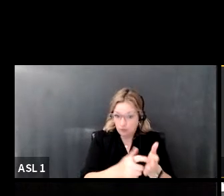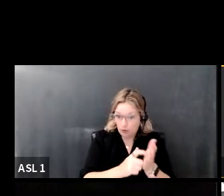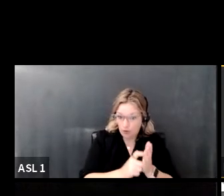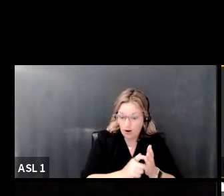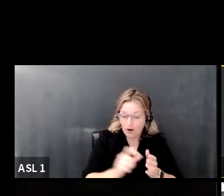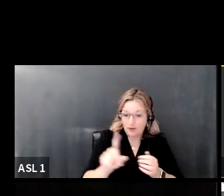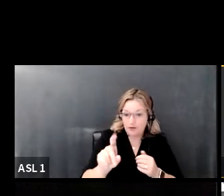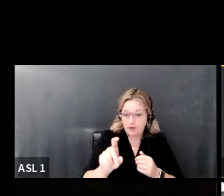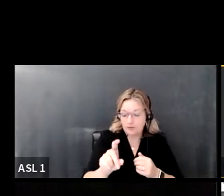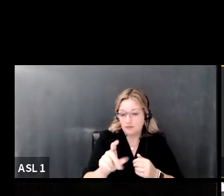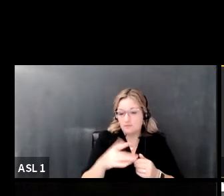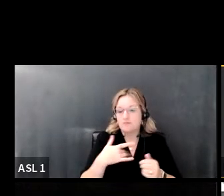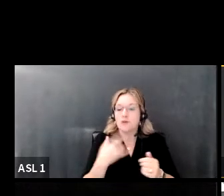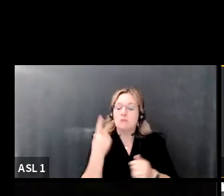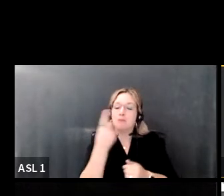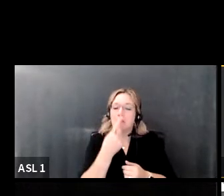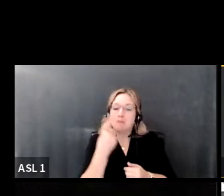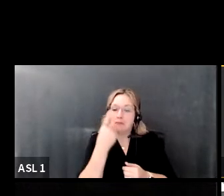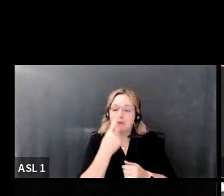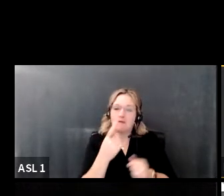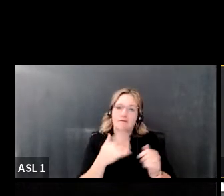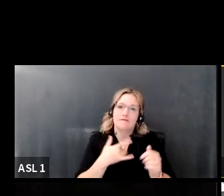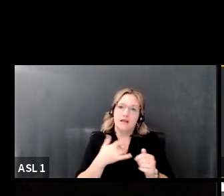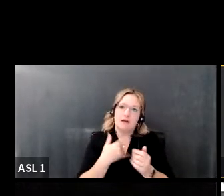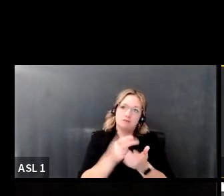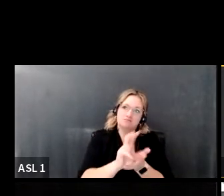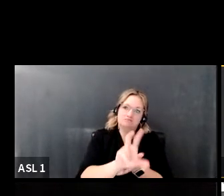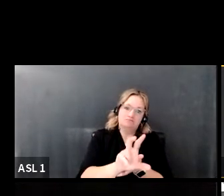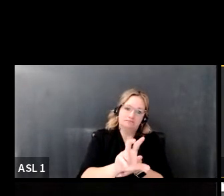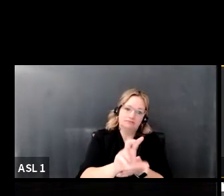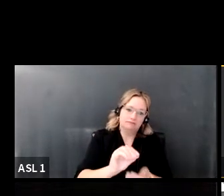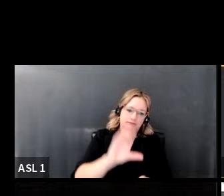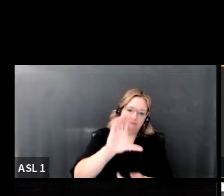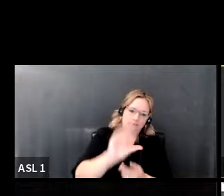you give us an estimate on the size of these investments